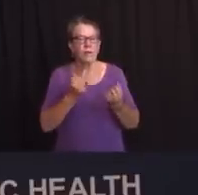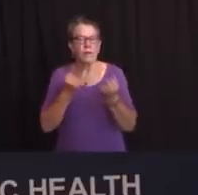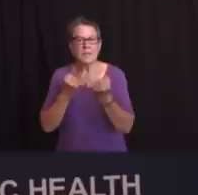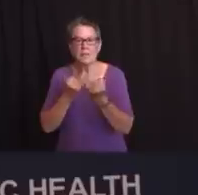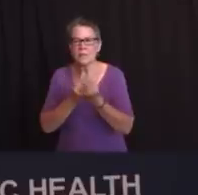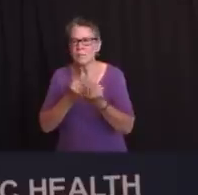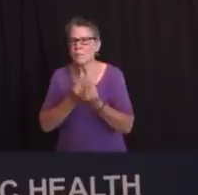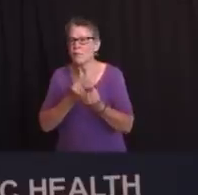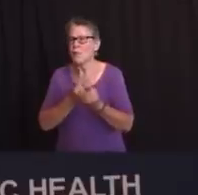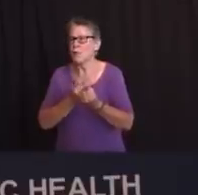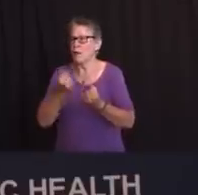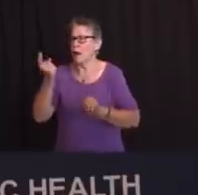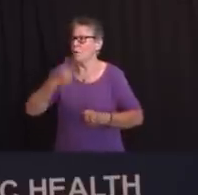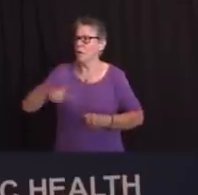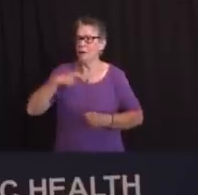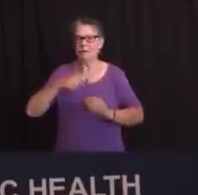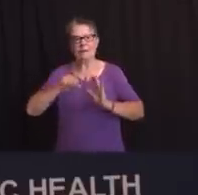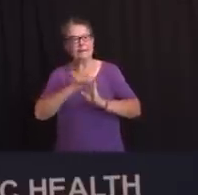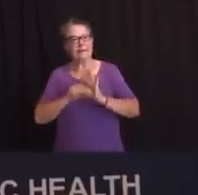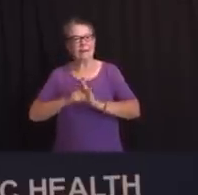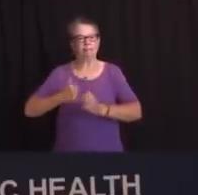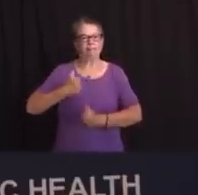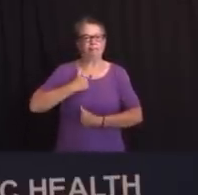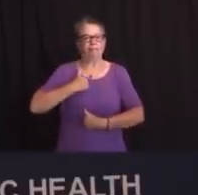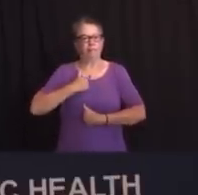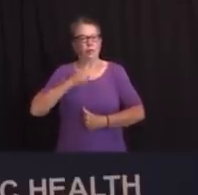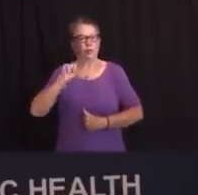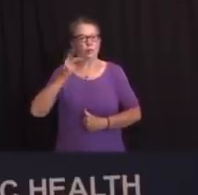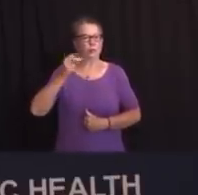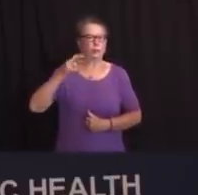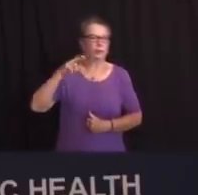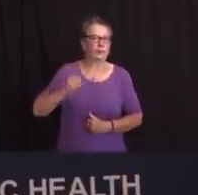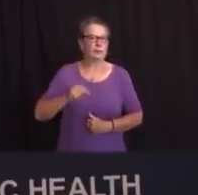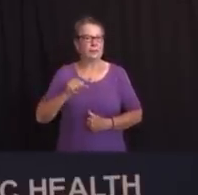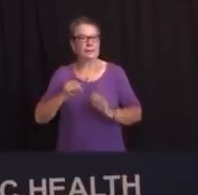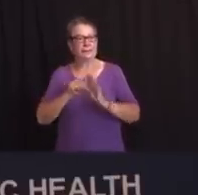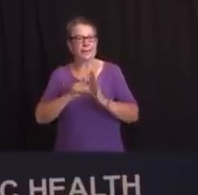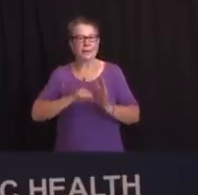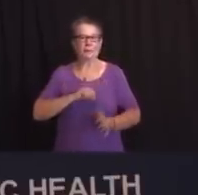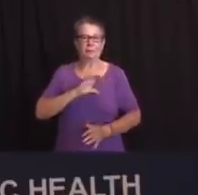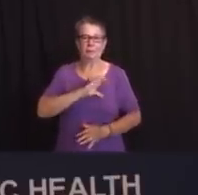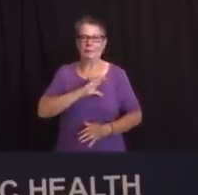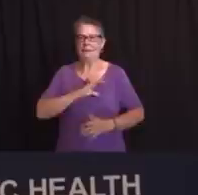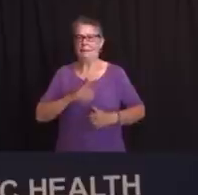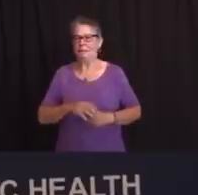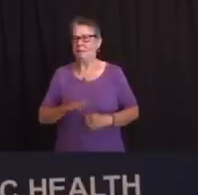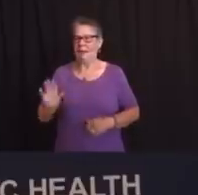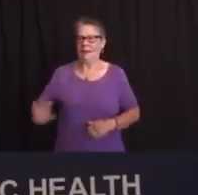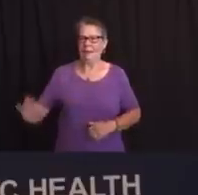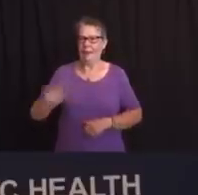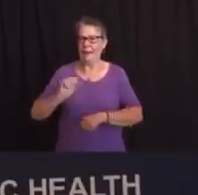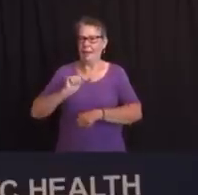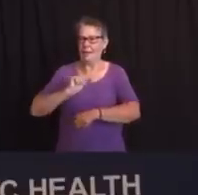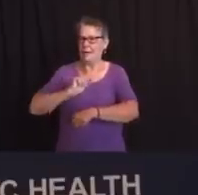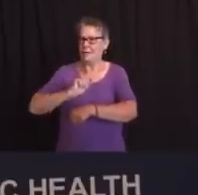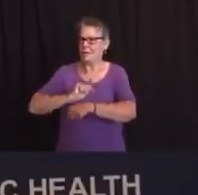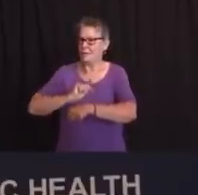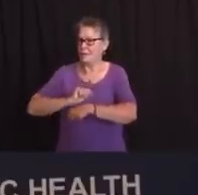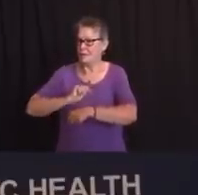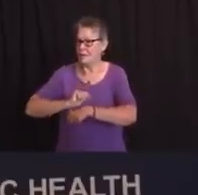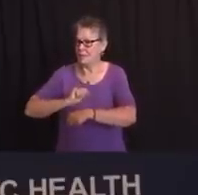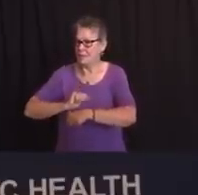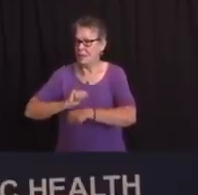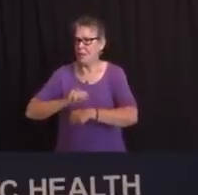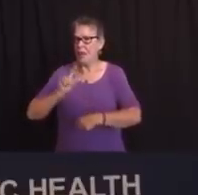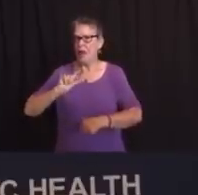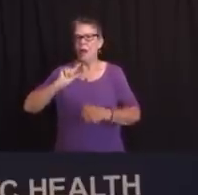the ranks. They will not have a particularly easy run, as you well know, but they are expected to graduate on January